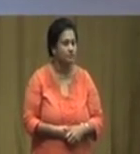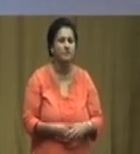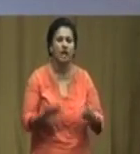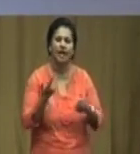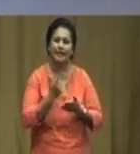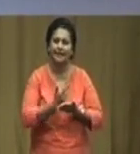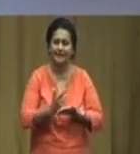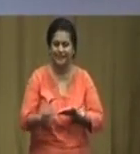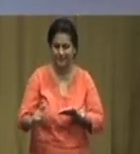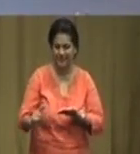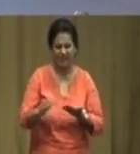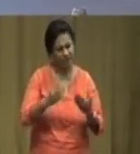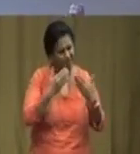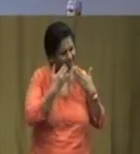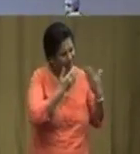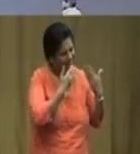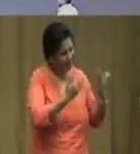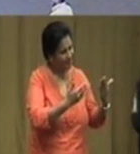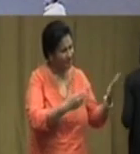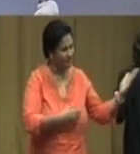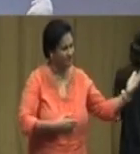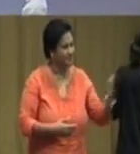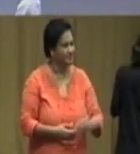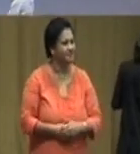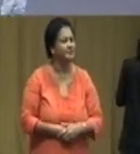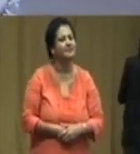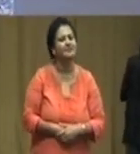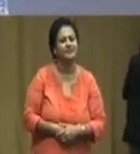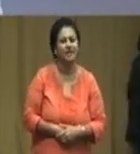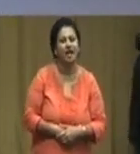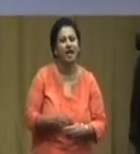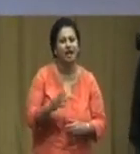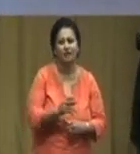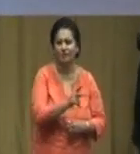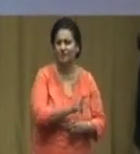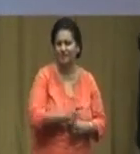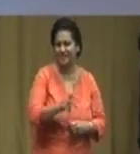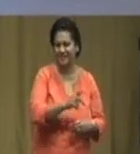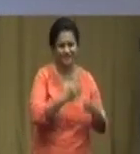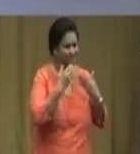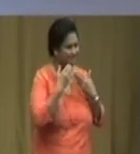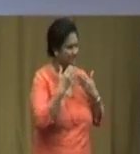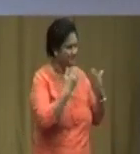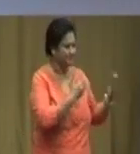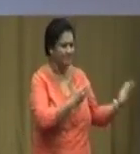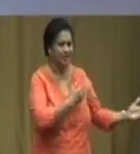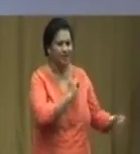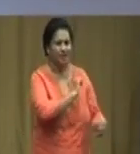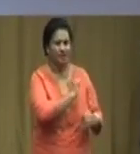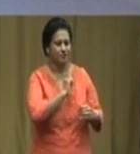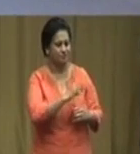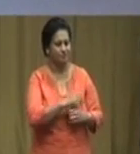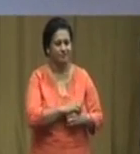is just a token of our appreciation, very much a cultural artefacts from the Pacific that we hope you'll take home and that you'll